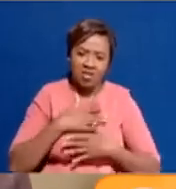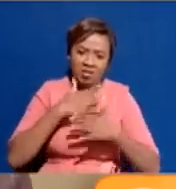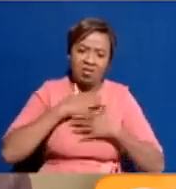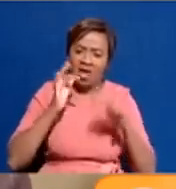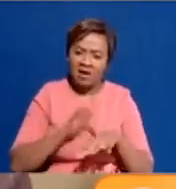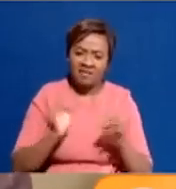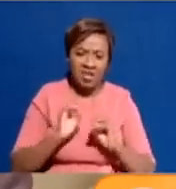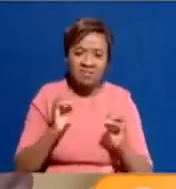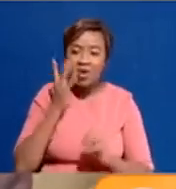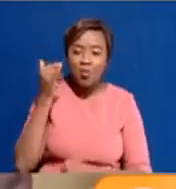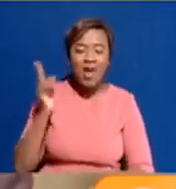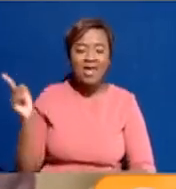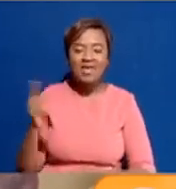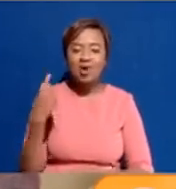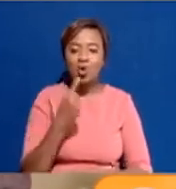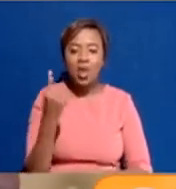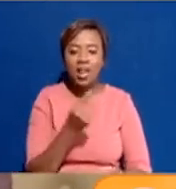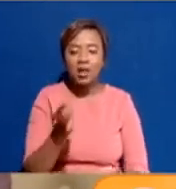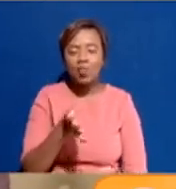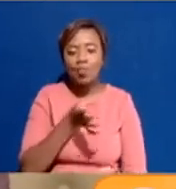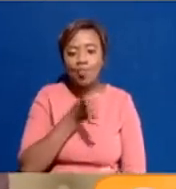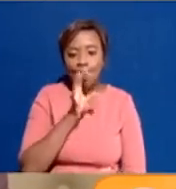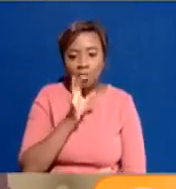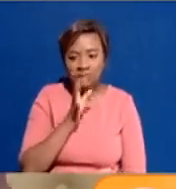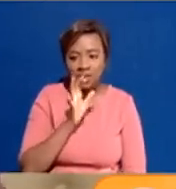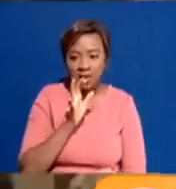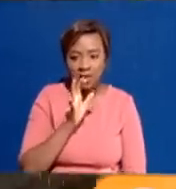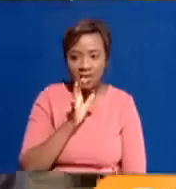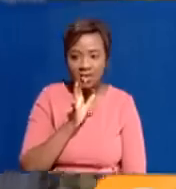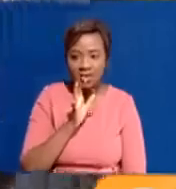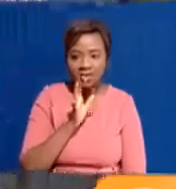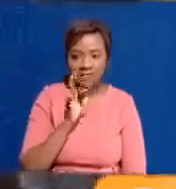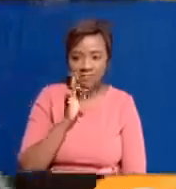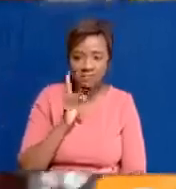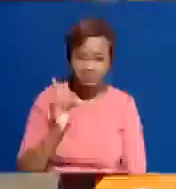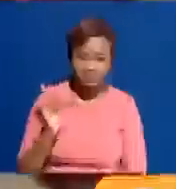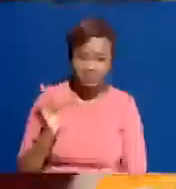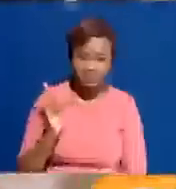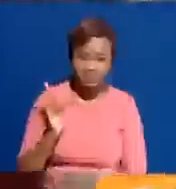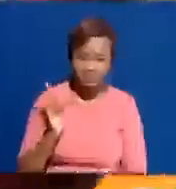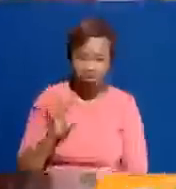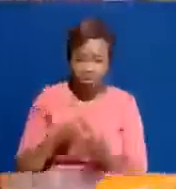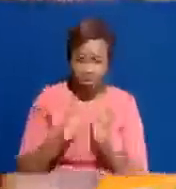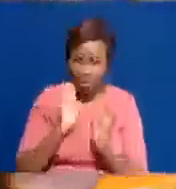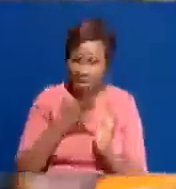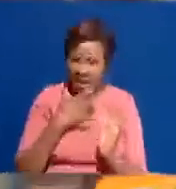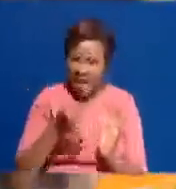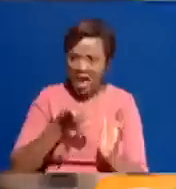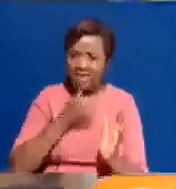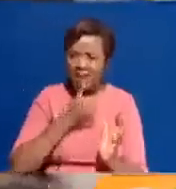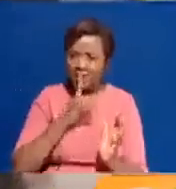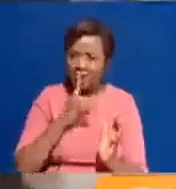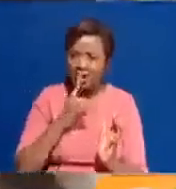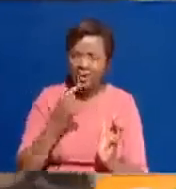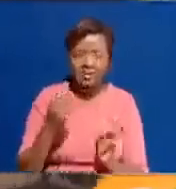nothing but just water. Normally those water cannons are equipped with water. So that purple color is just a coloration